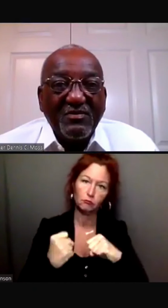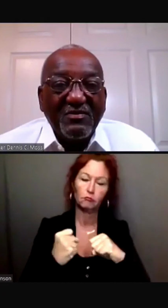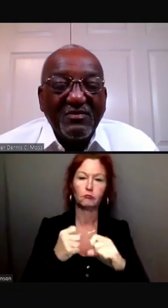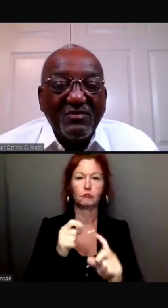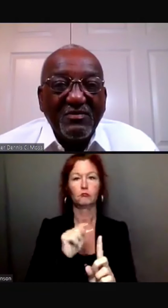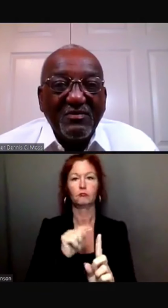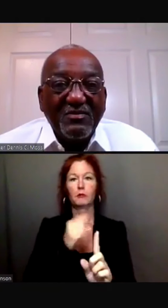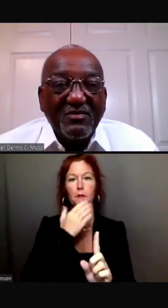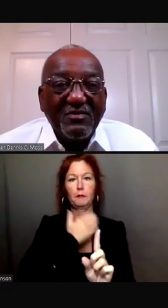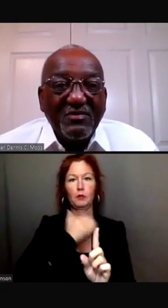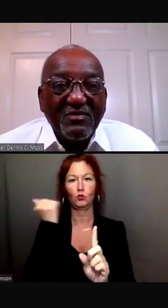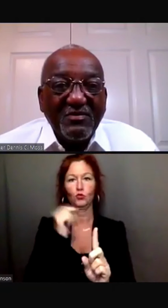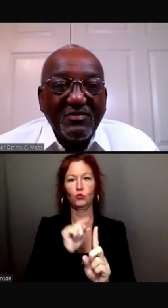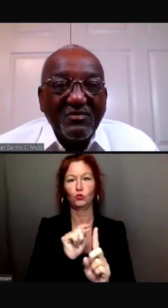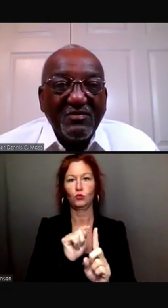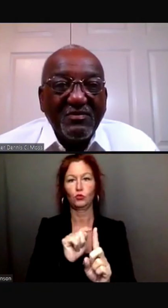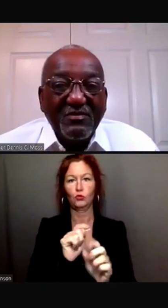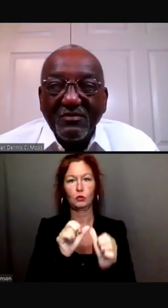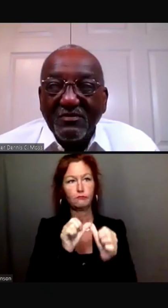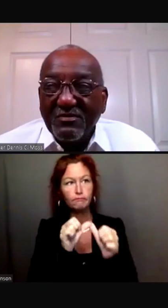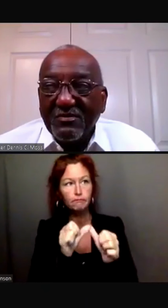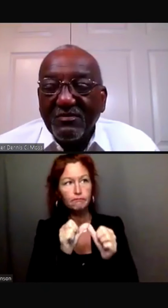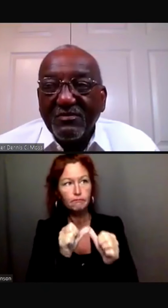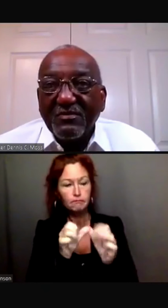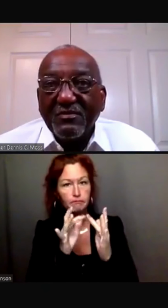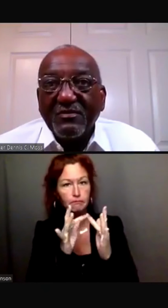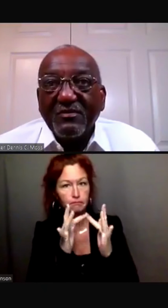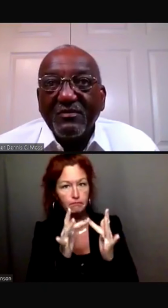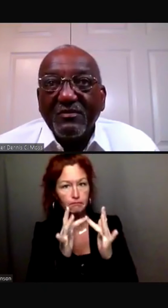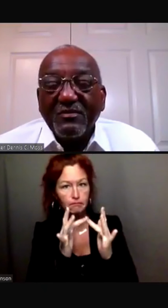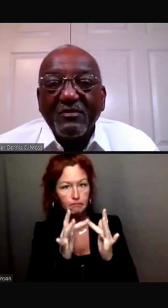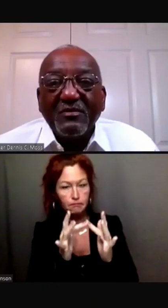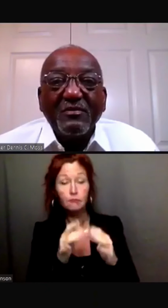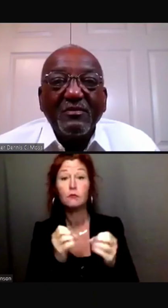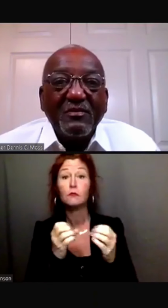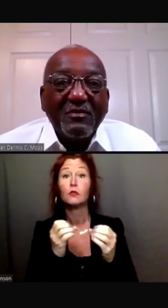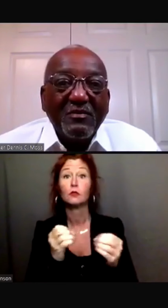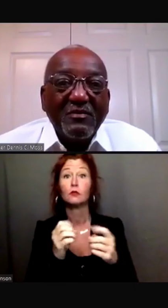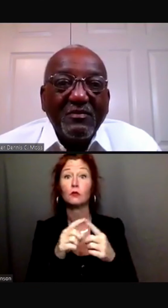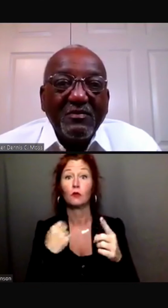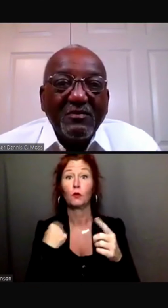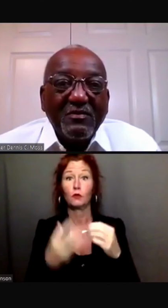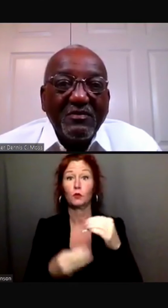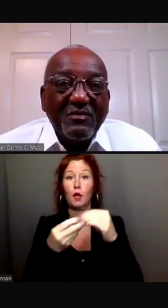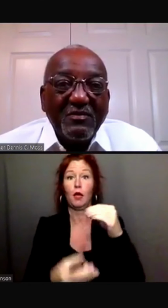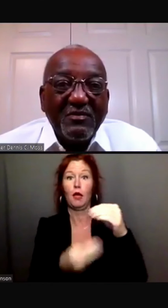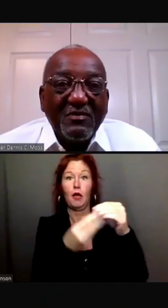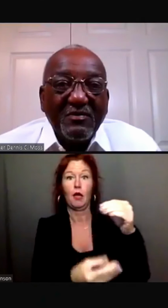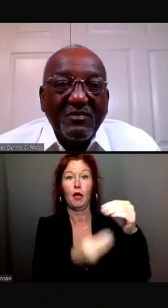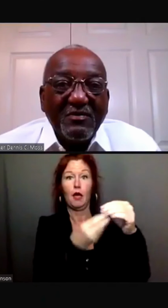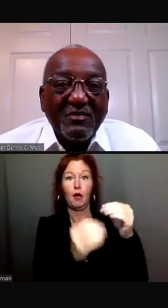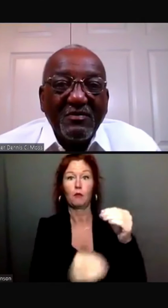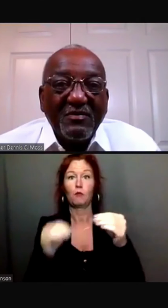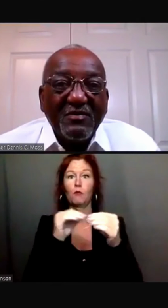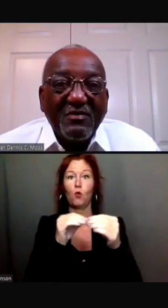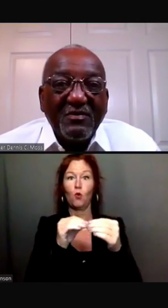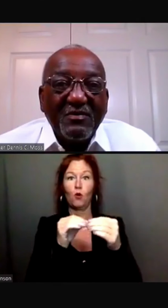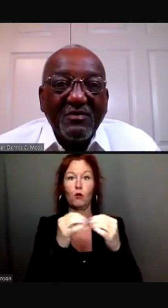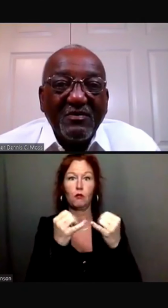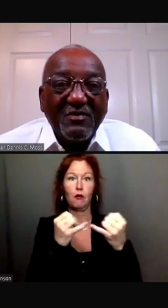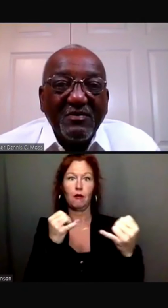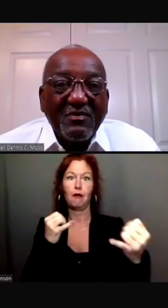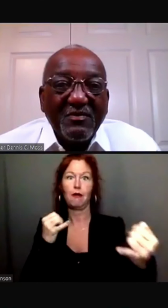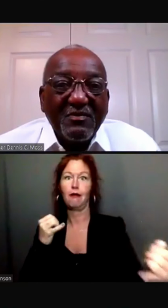you get connected to that or not. So from the NAP, we had to run another wire out to the Lejeune Road Florida Power and